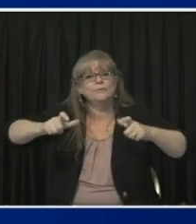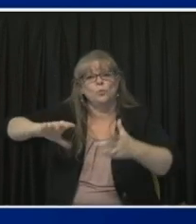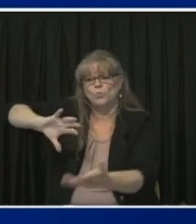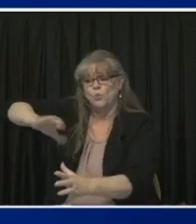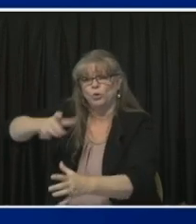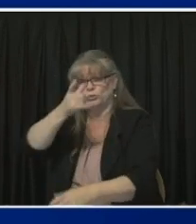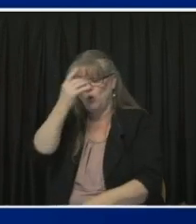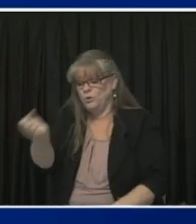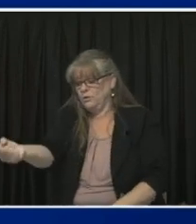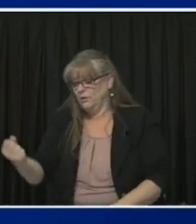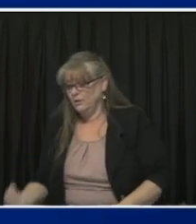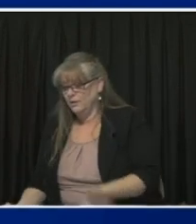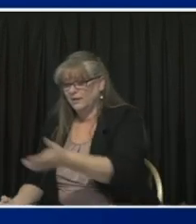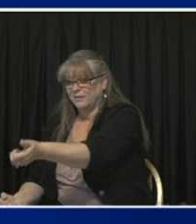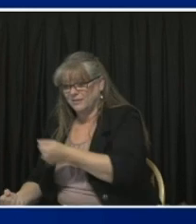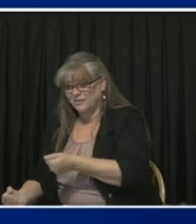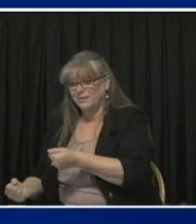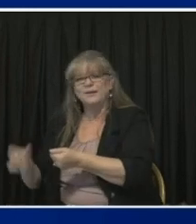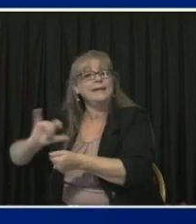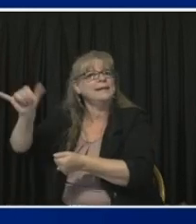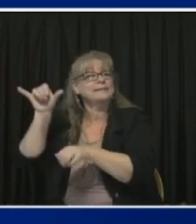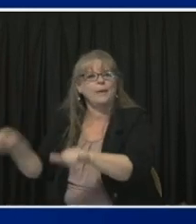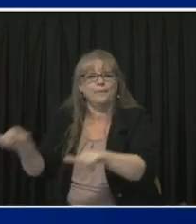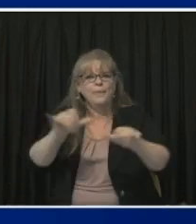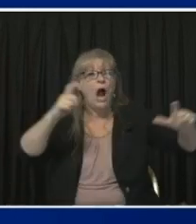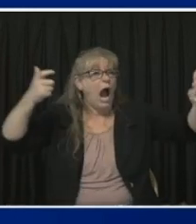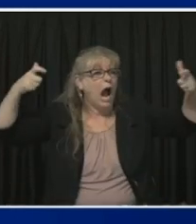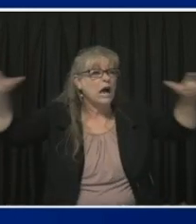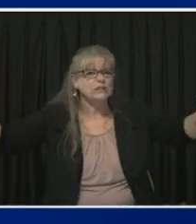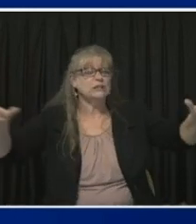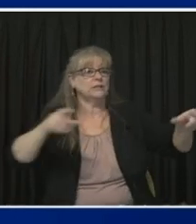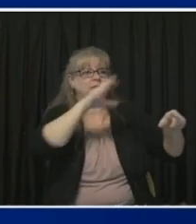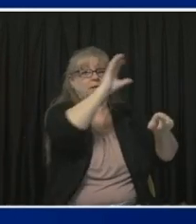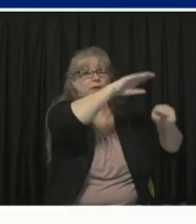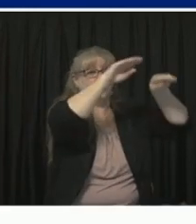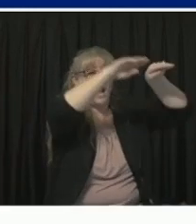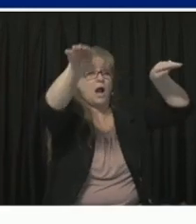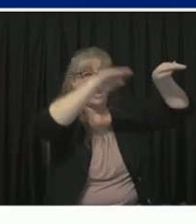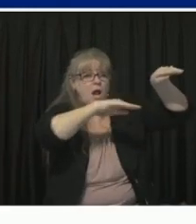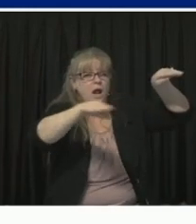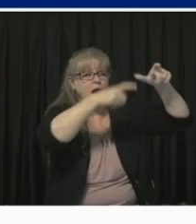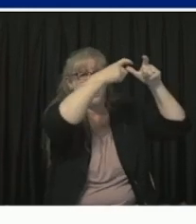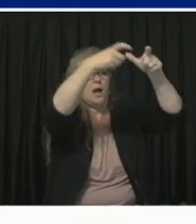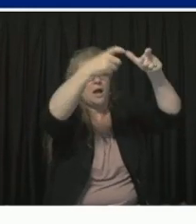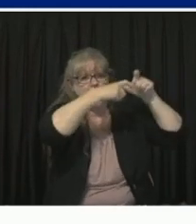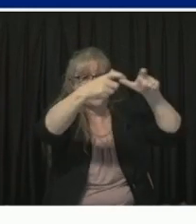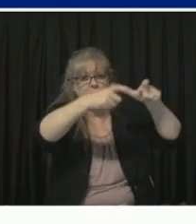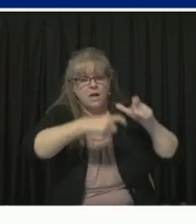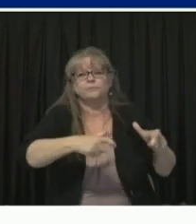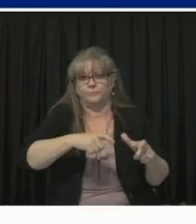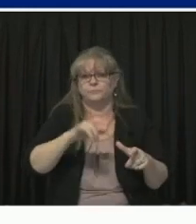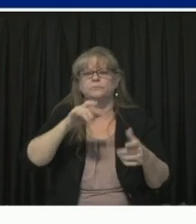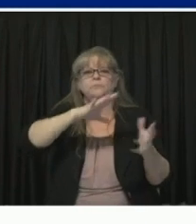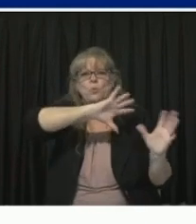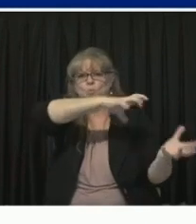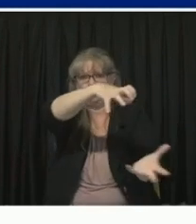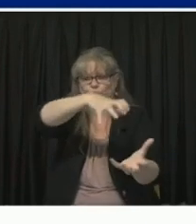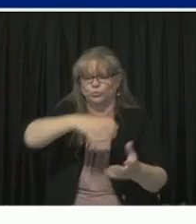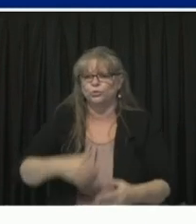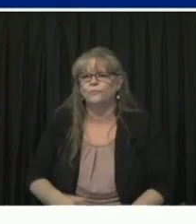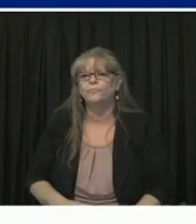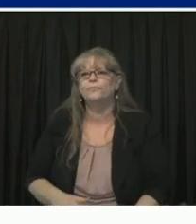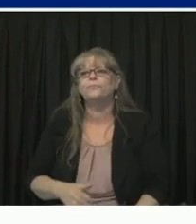of, and this is such important work. I also want to announce that the state has received $7.9